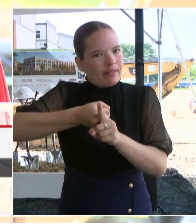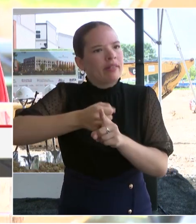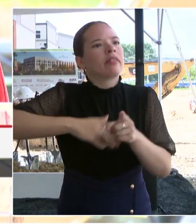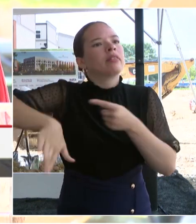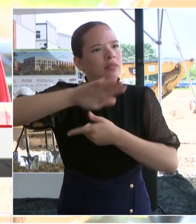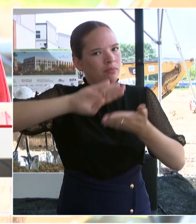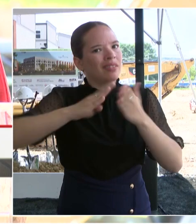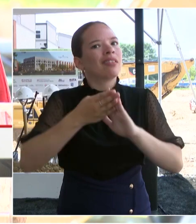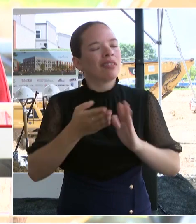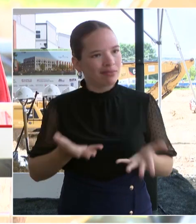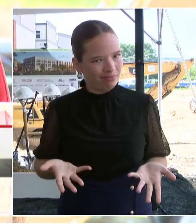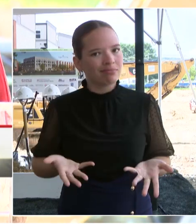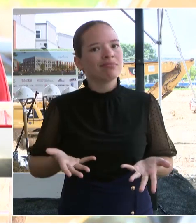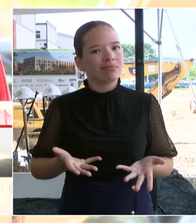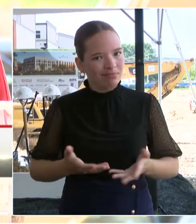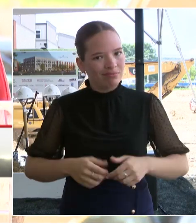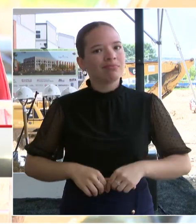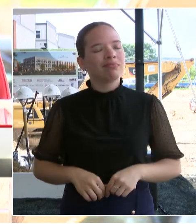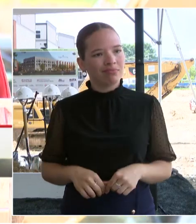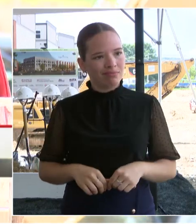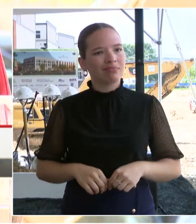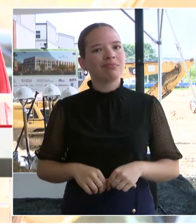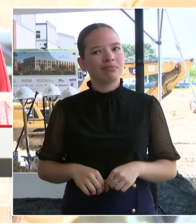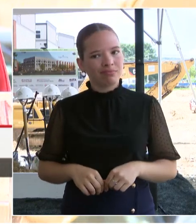One second.